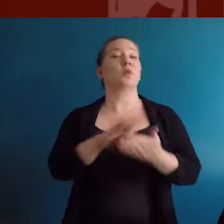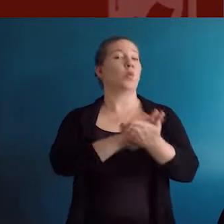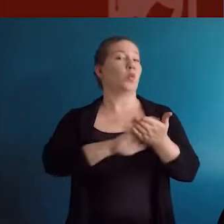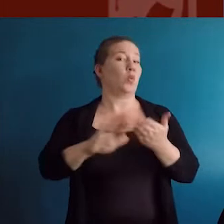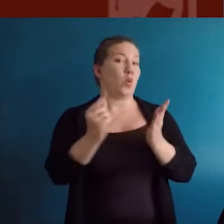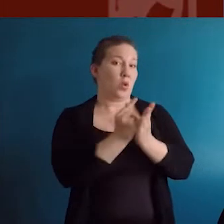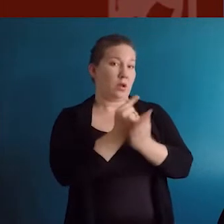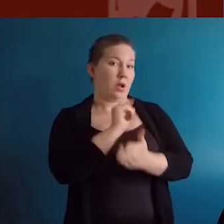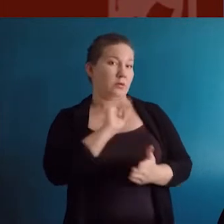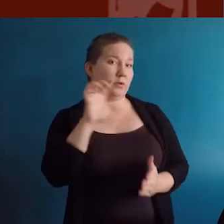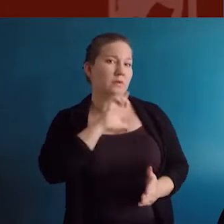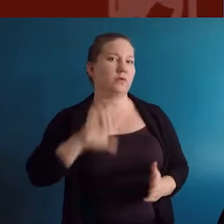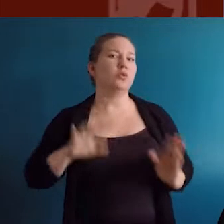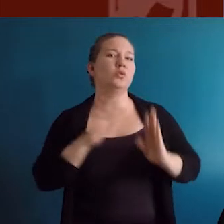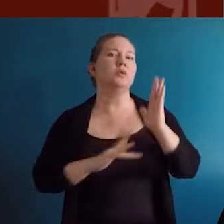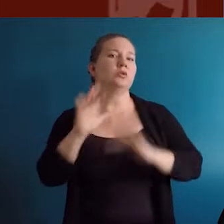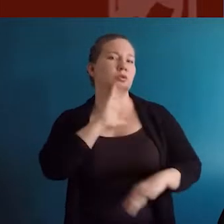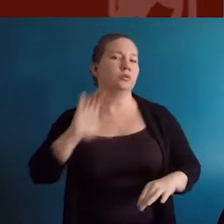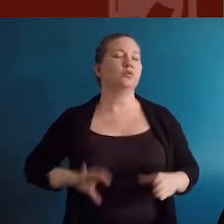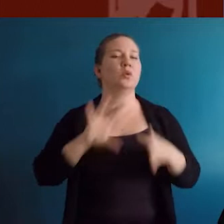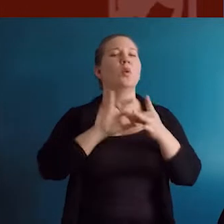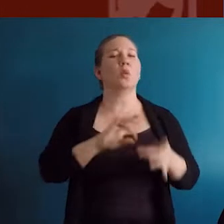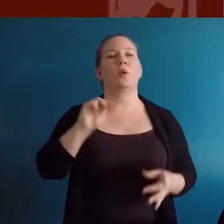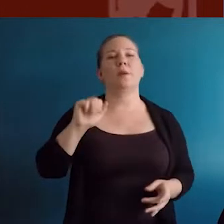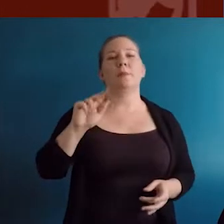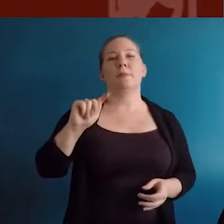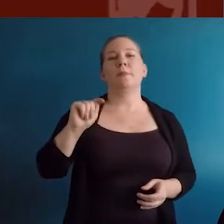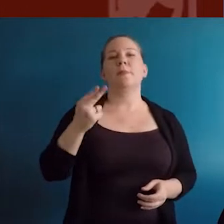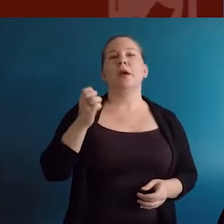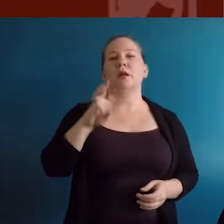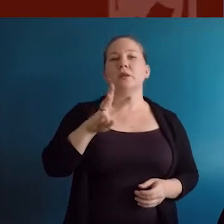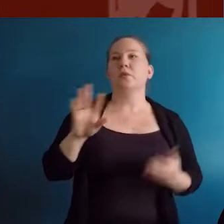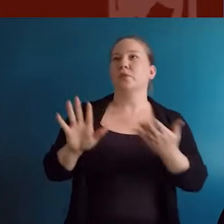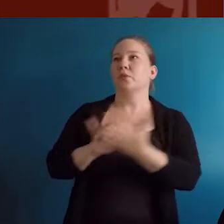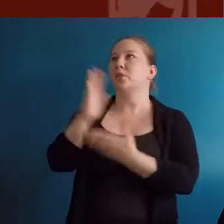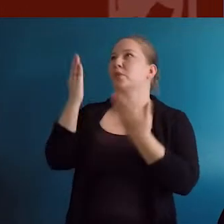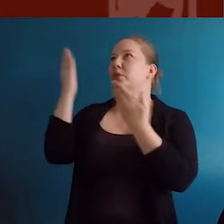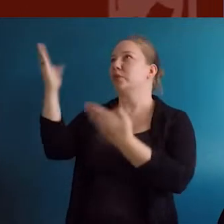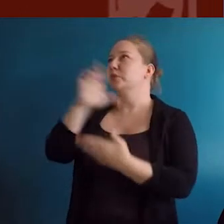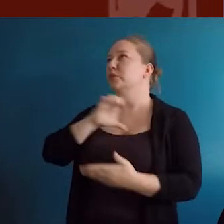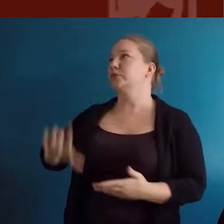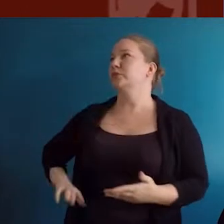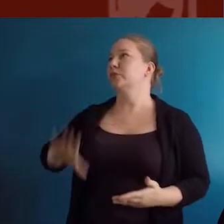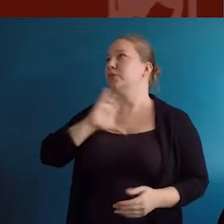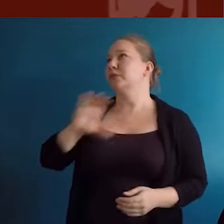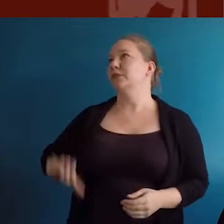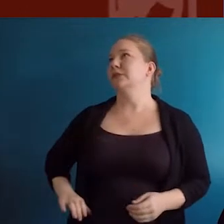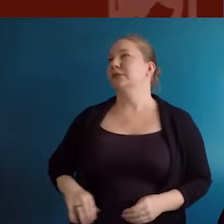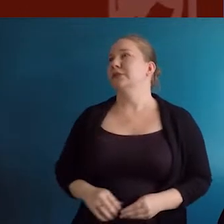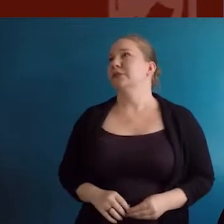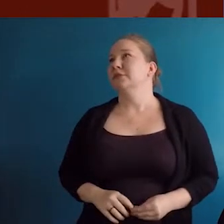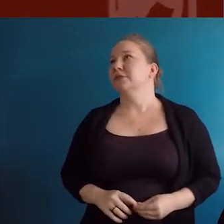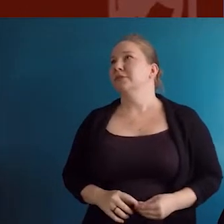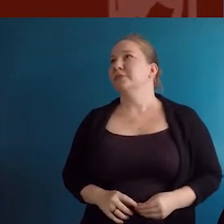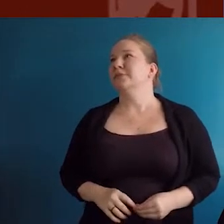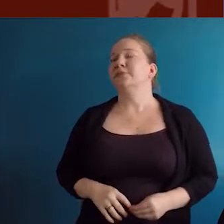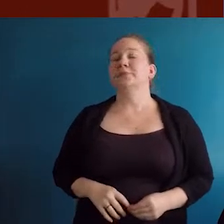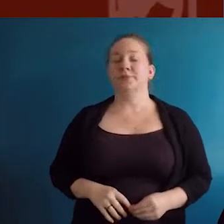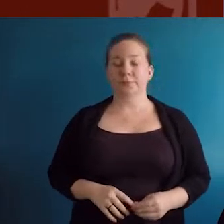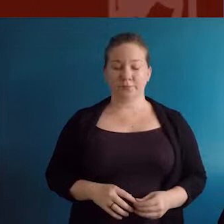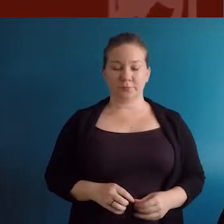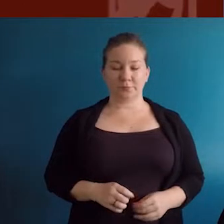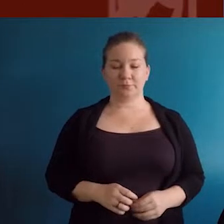The Holy Gospel of our Lord Jesus Christ, according to Matthew. Glory to you, Lord